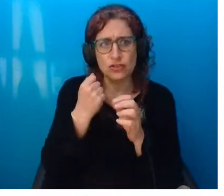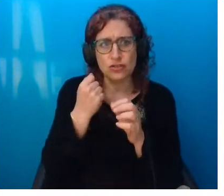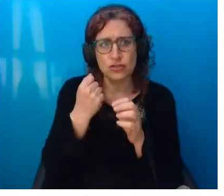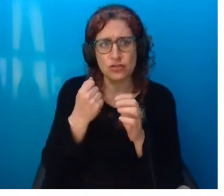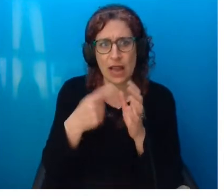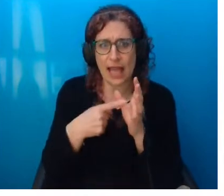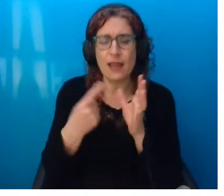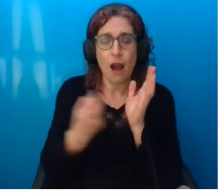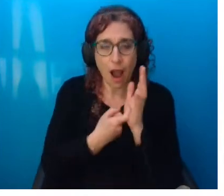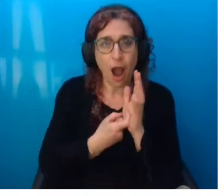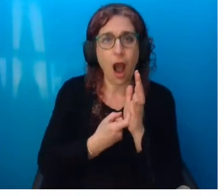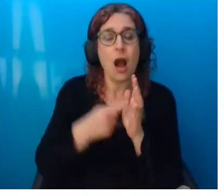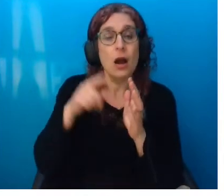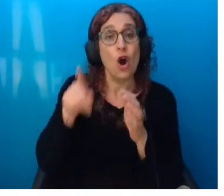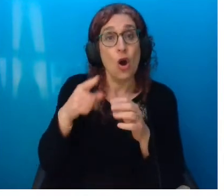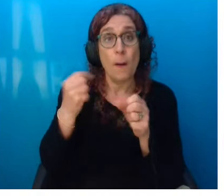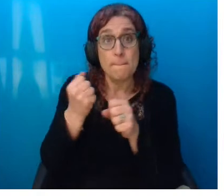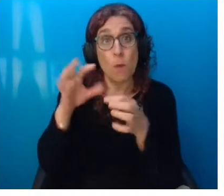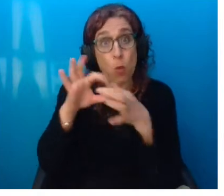season?